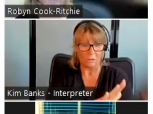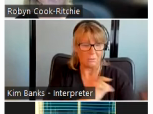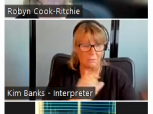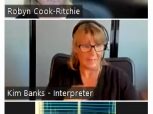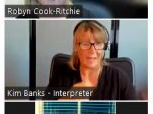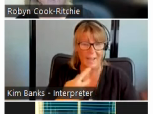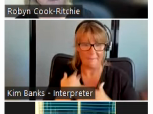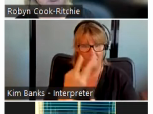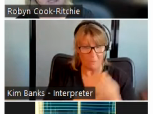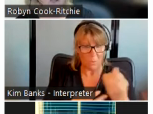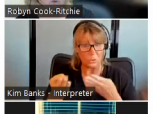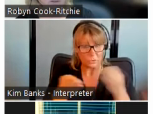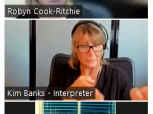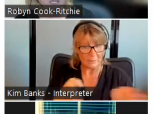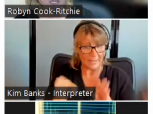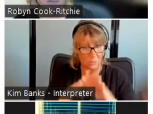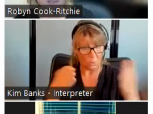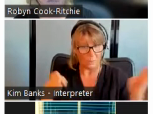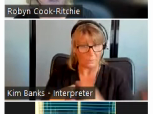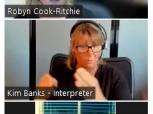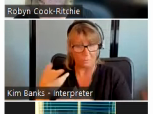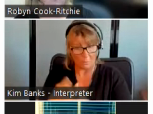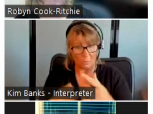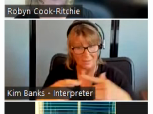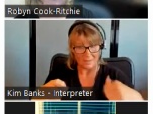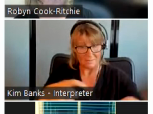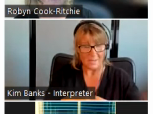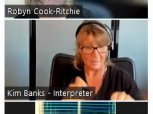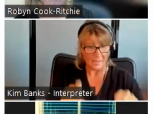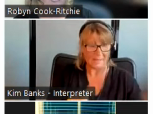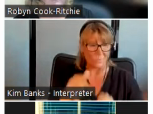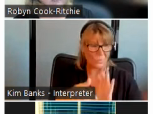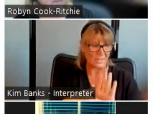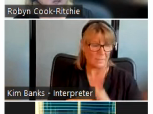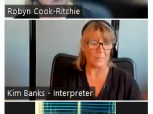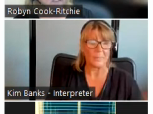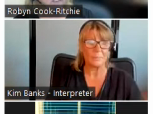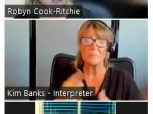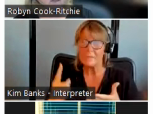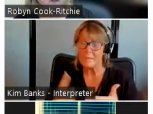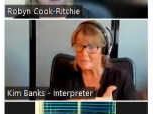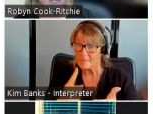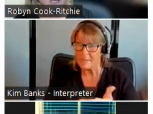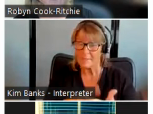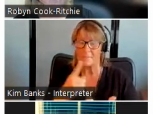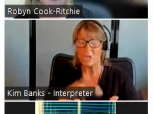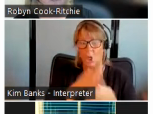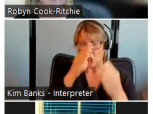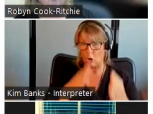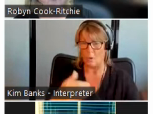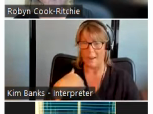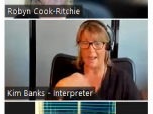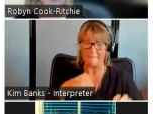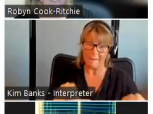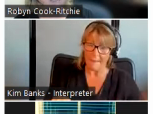can have both of those service plans open at the same time. That's one example. Sometimes a learner might have an